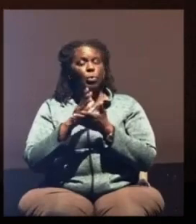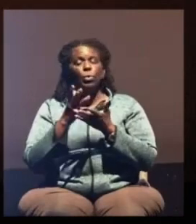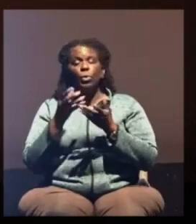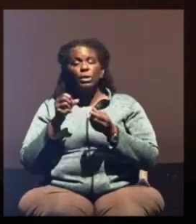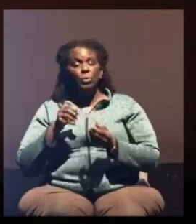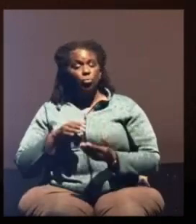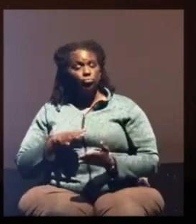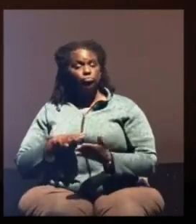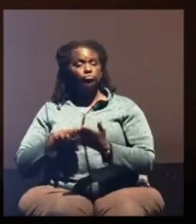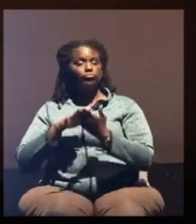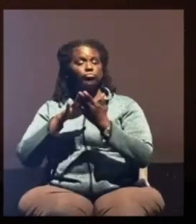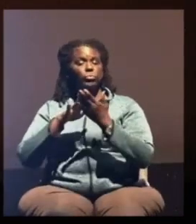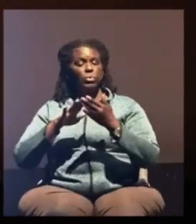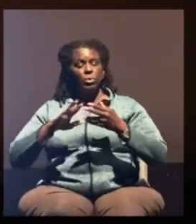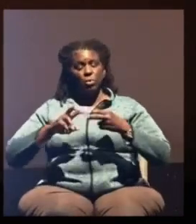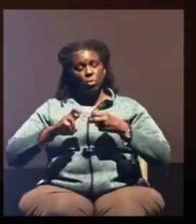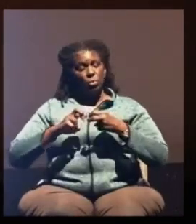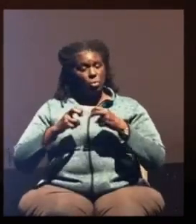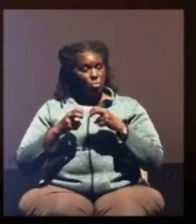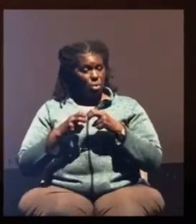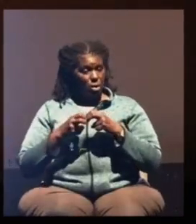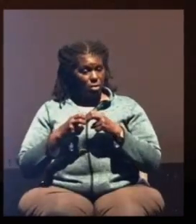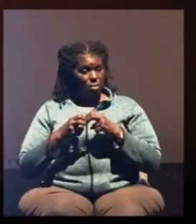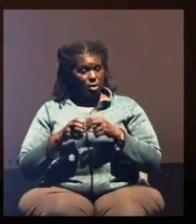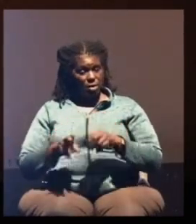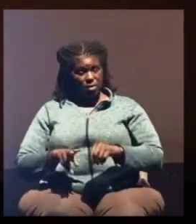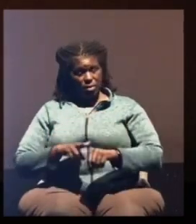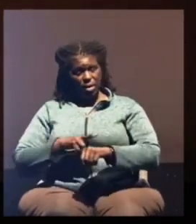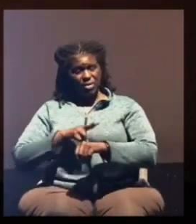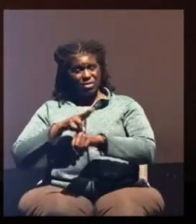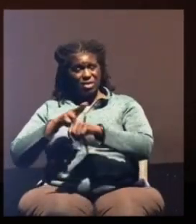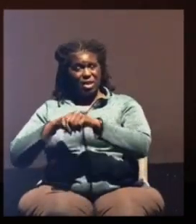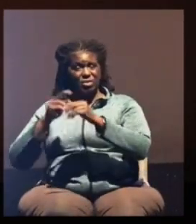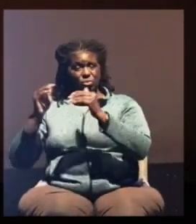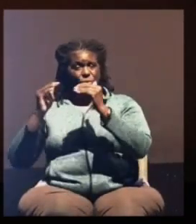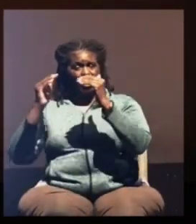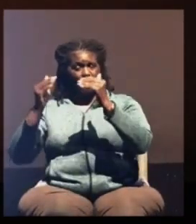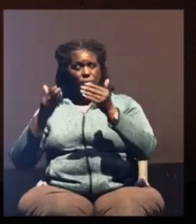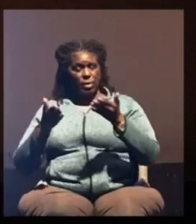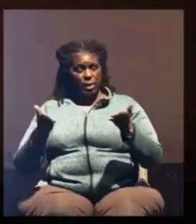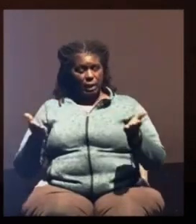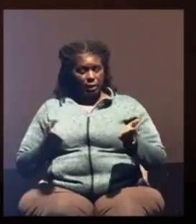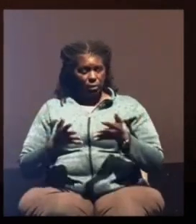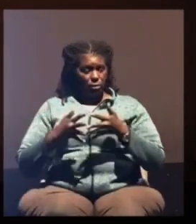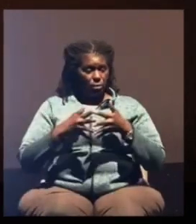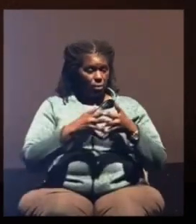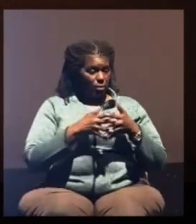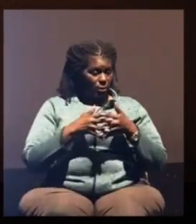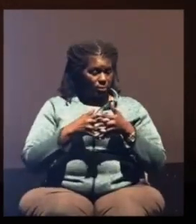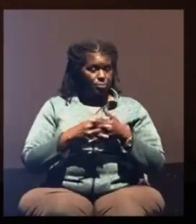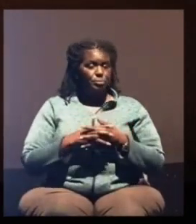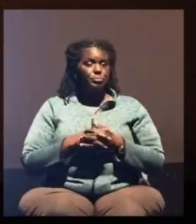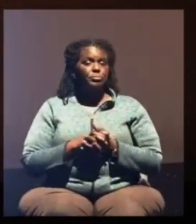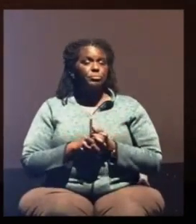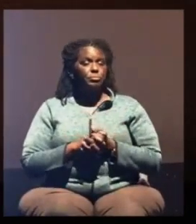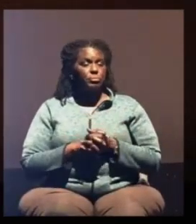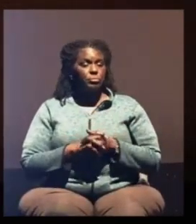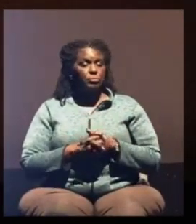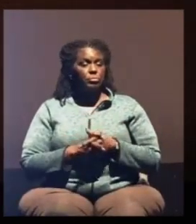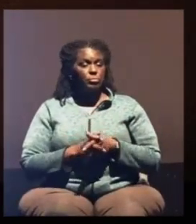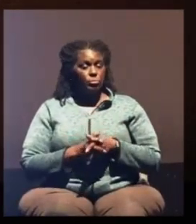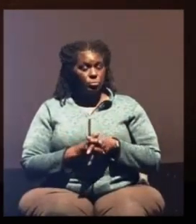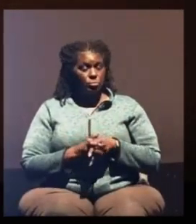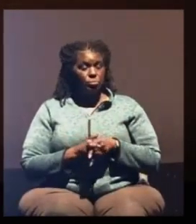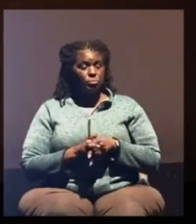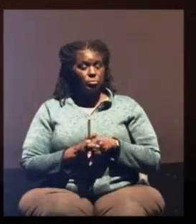the problems we're also familiar with at the national level in our country. Part of the premise of, and I'll say too,